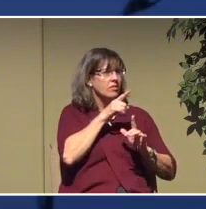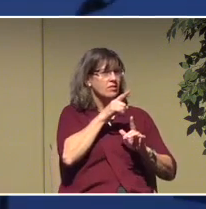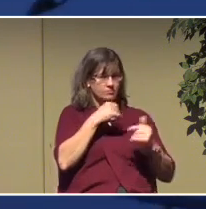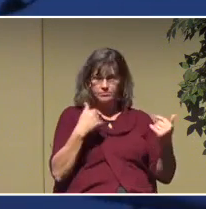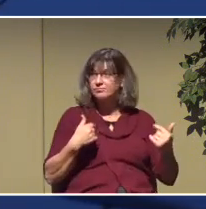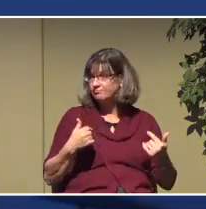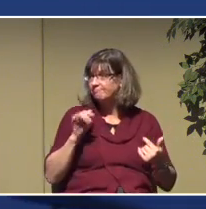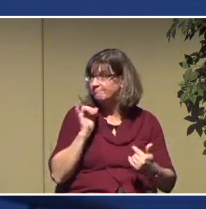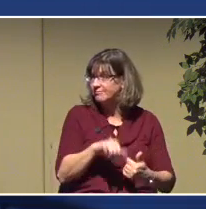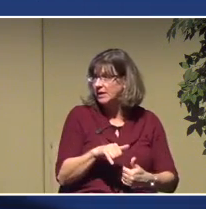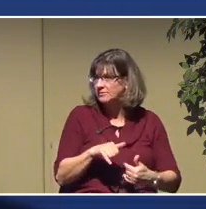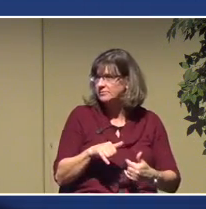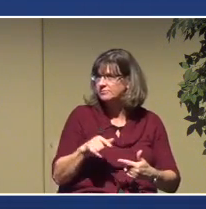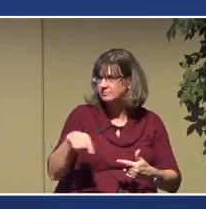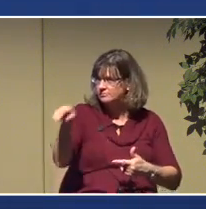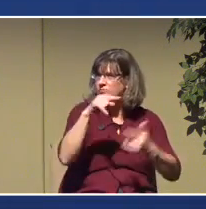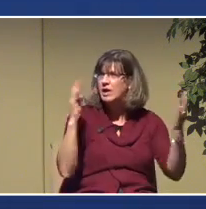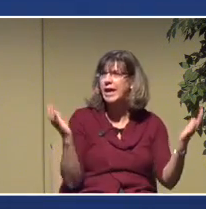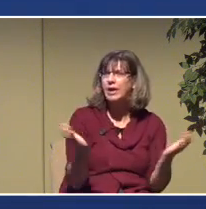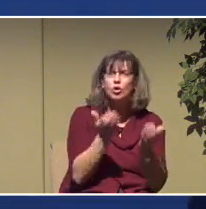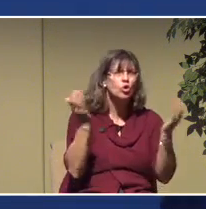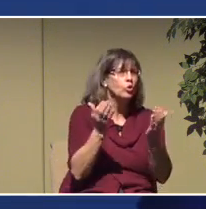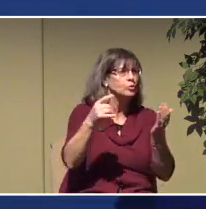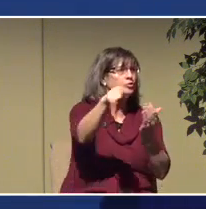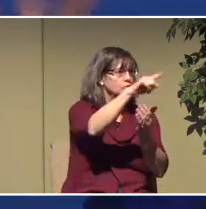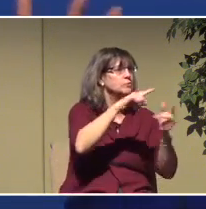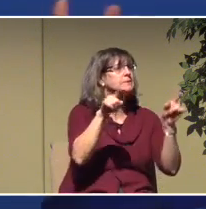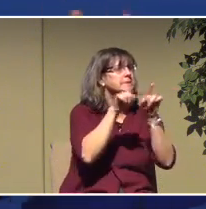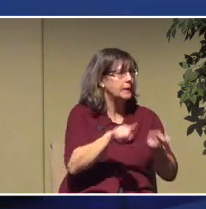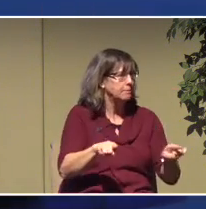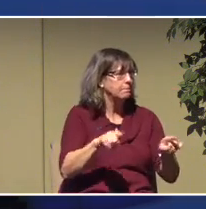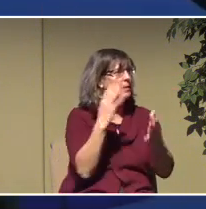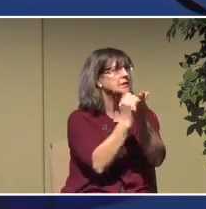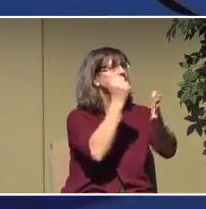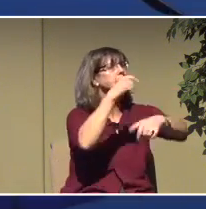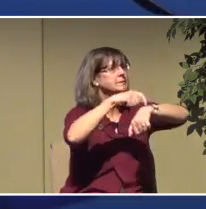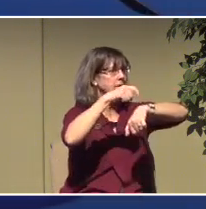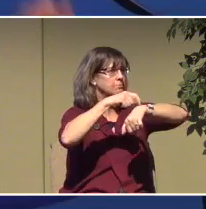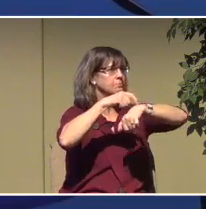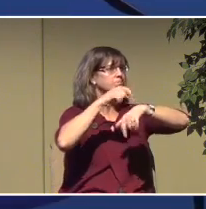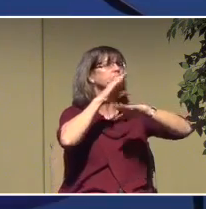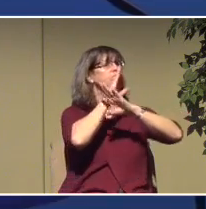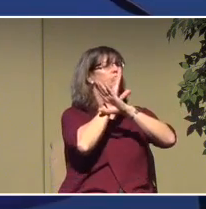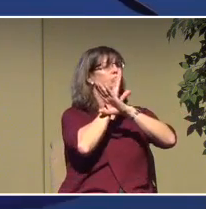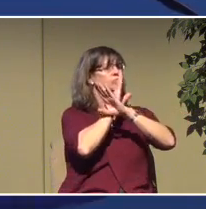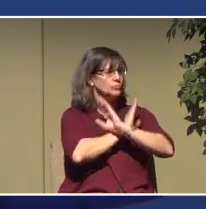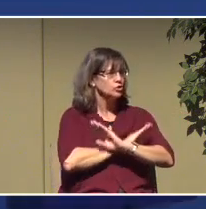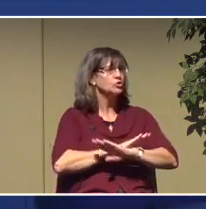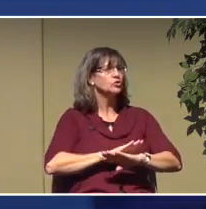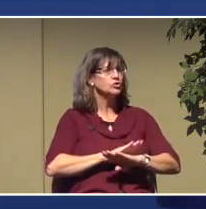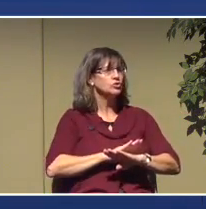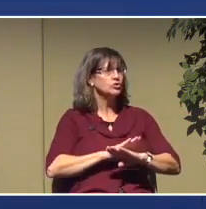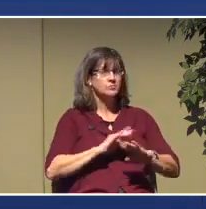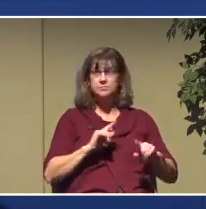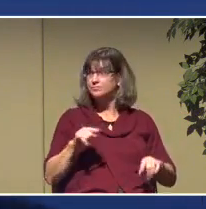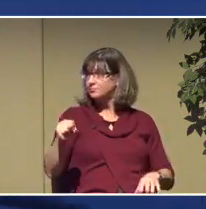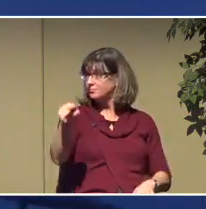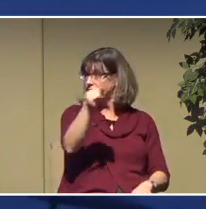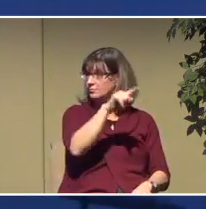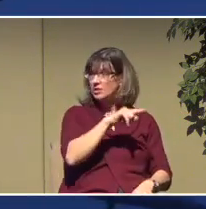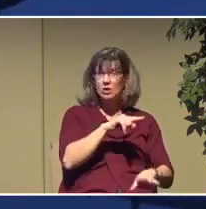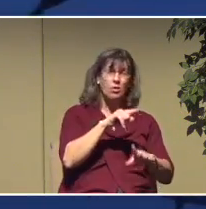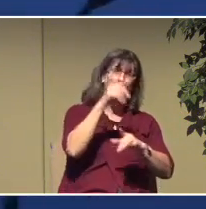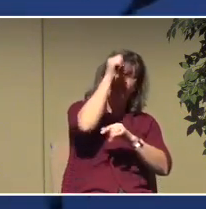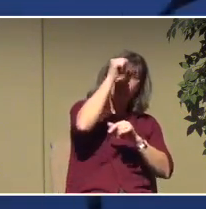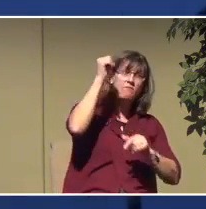Lent, focus on Jesus. He shows us the Father. If you have doubts about the Father and whether you can trust him or